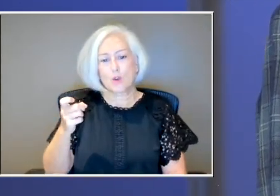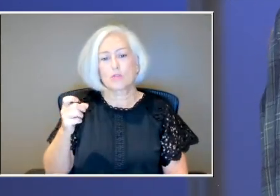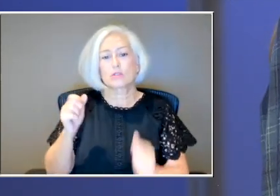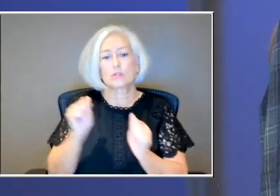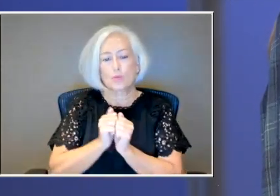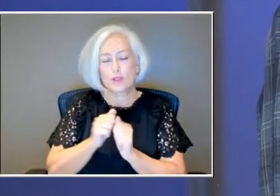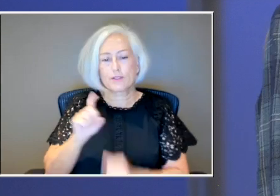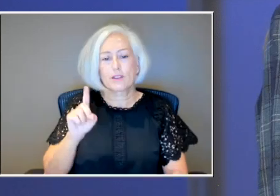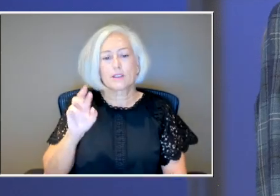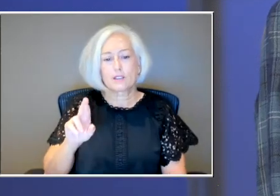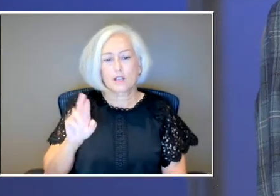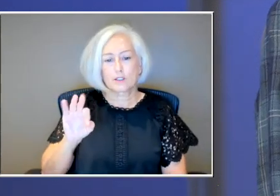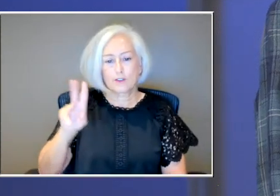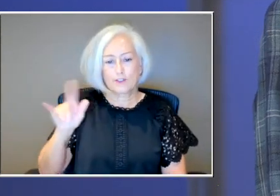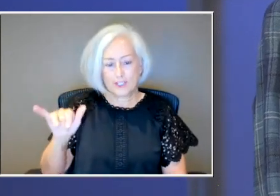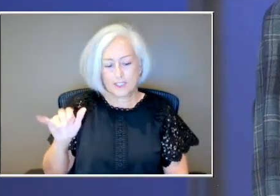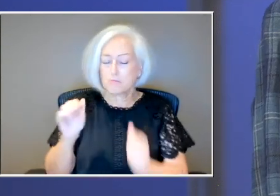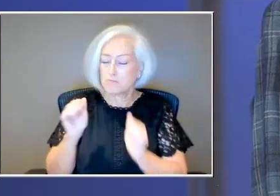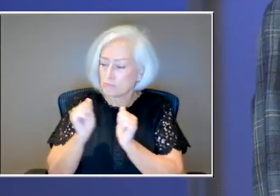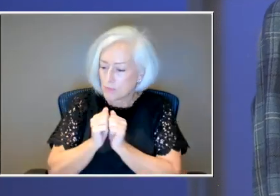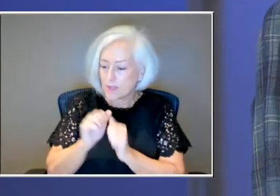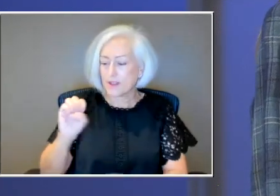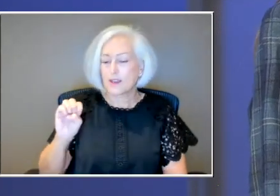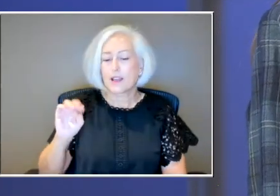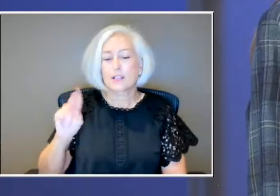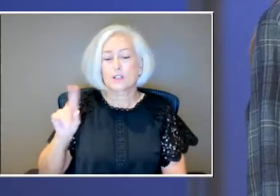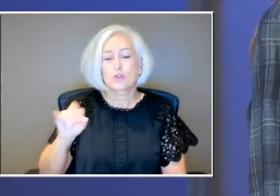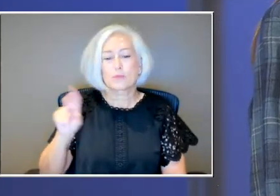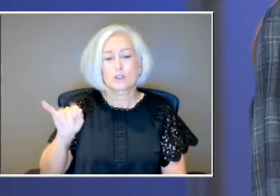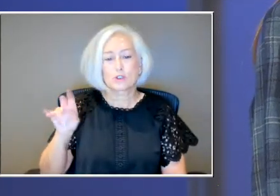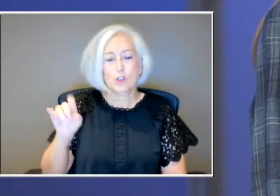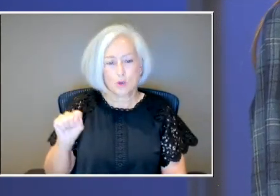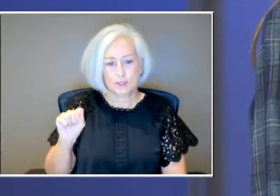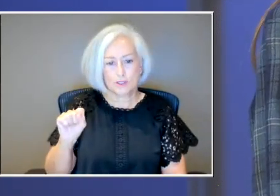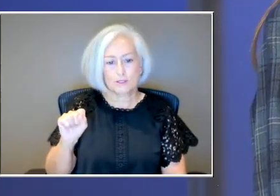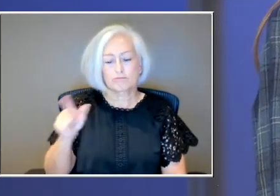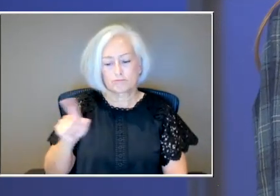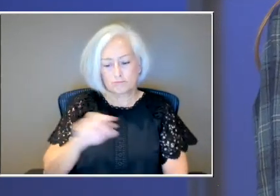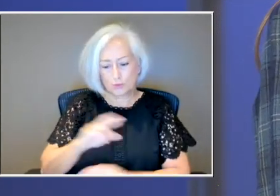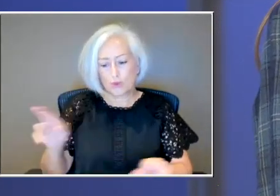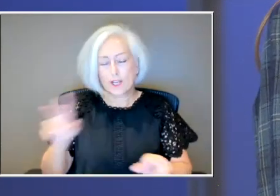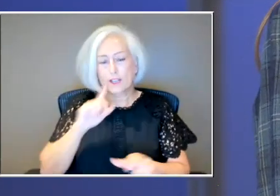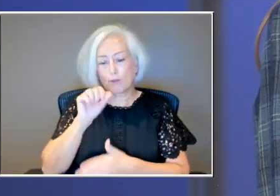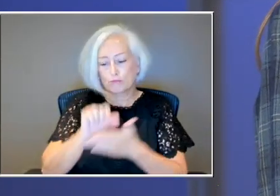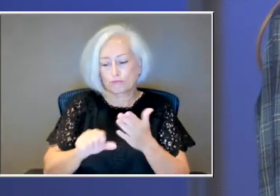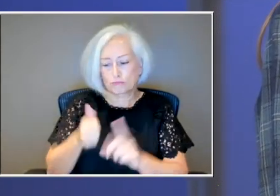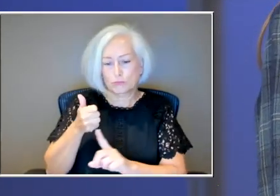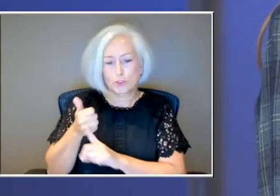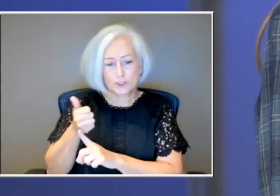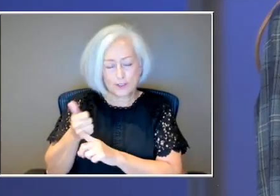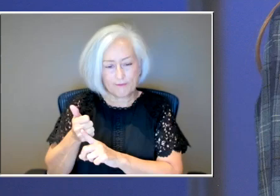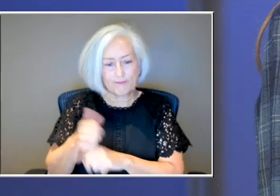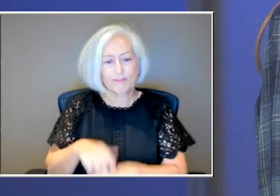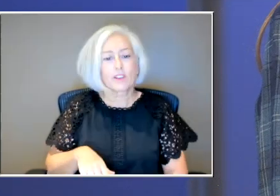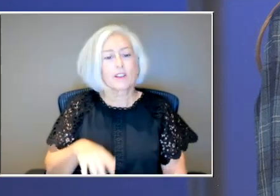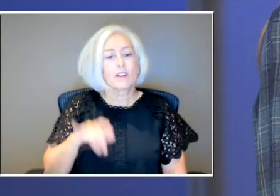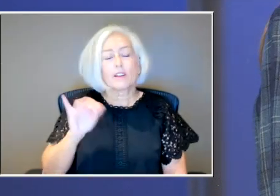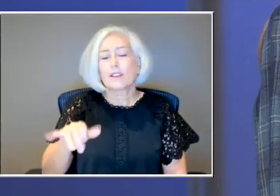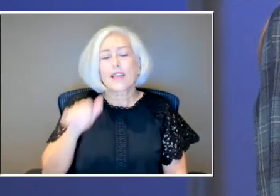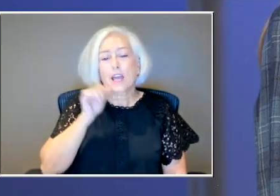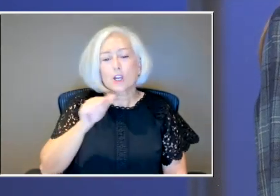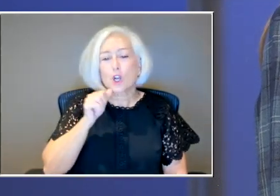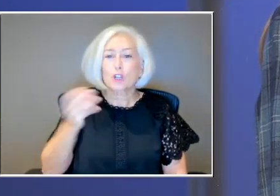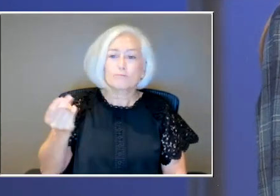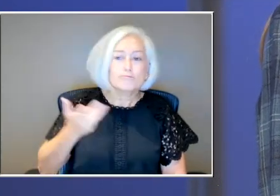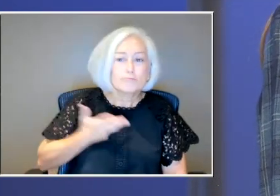with endometriosis, and was scheduled for surgery herself. And so she was just kind of telling me how